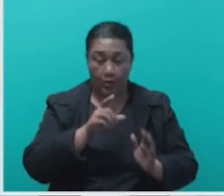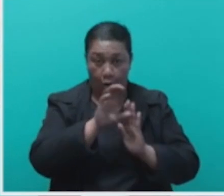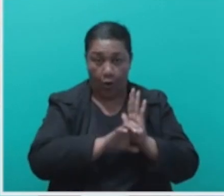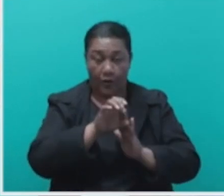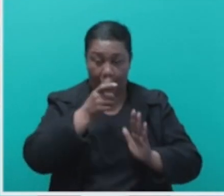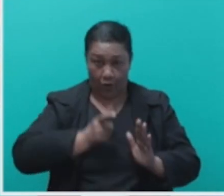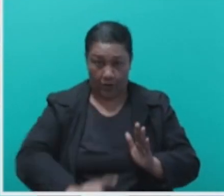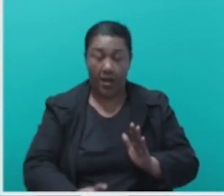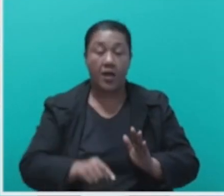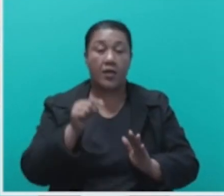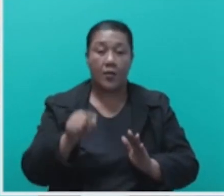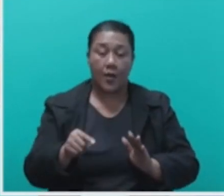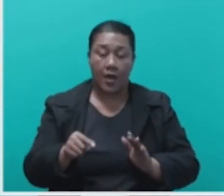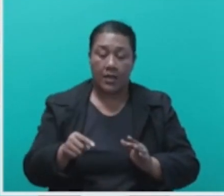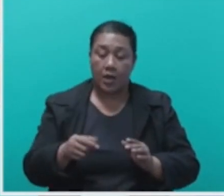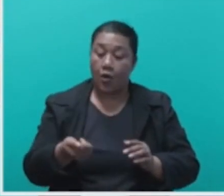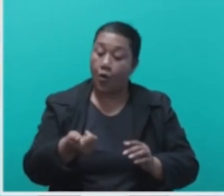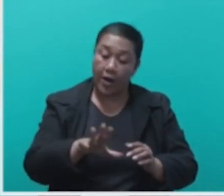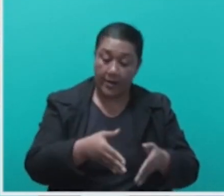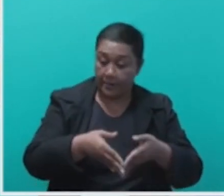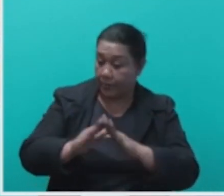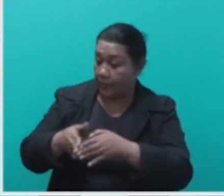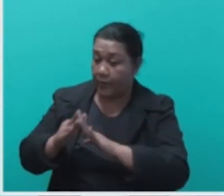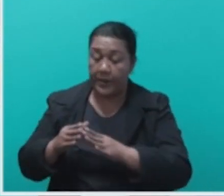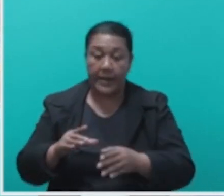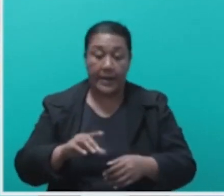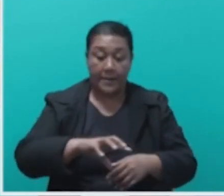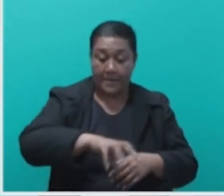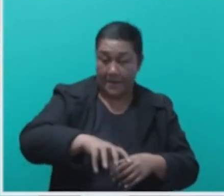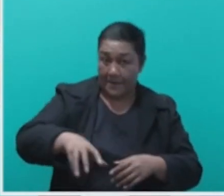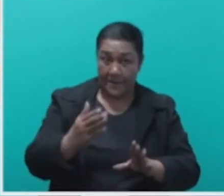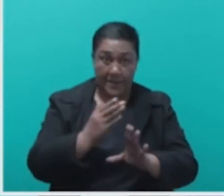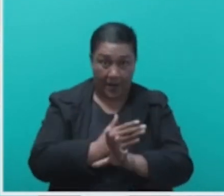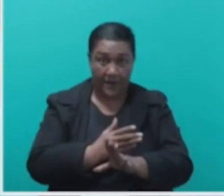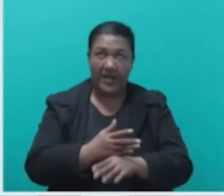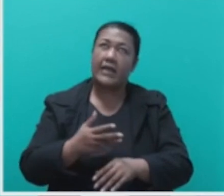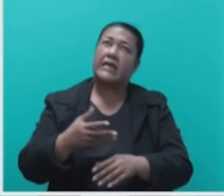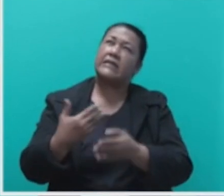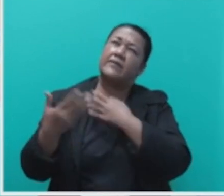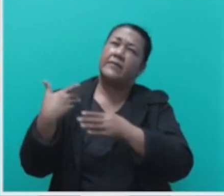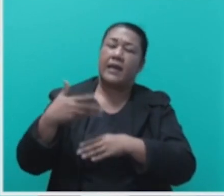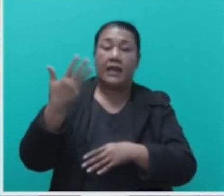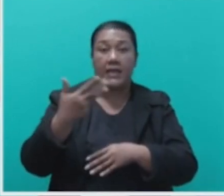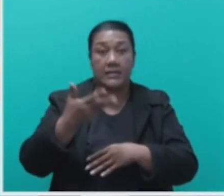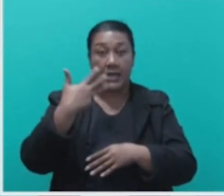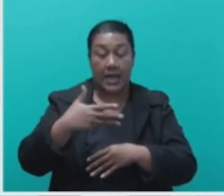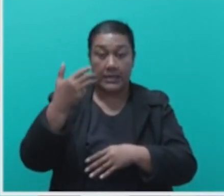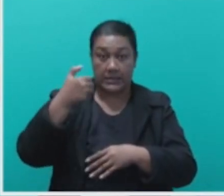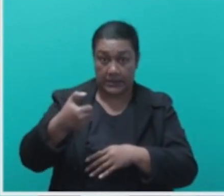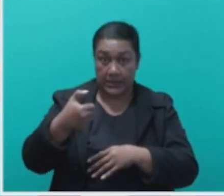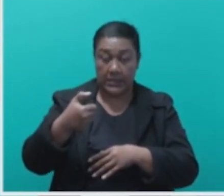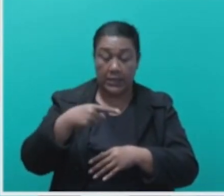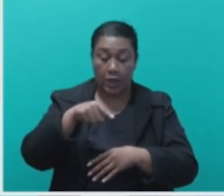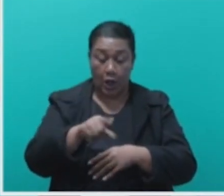service and in many private companies. As far back as 1996, Mr. Speaker, the Reeves